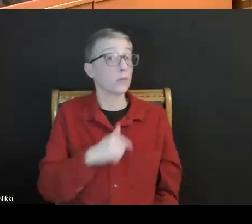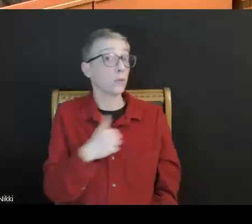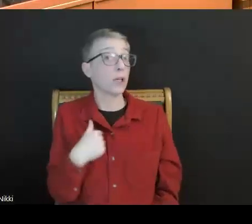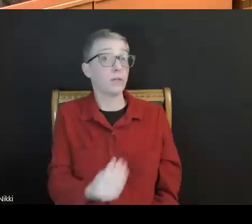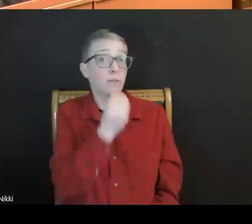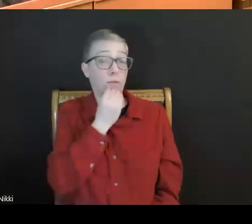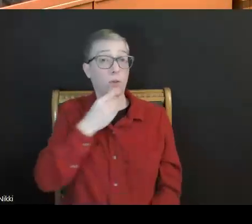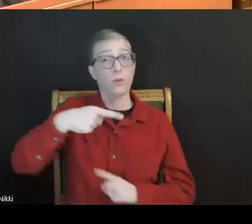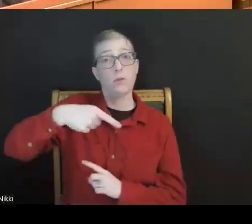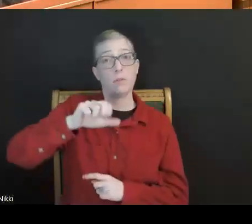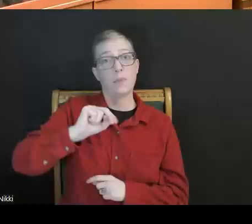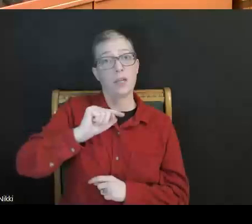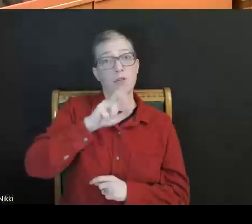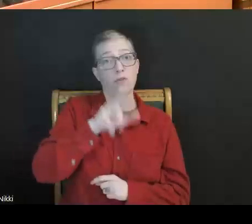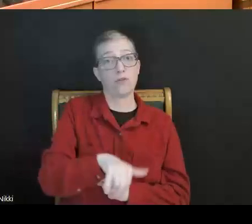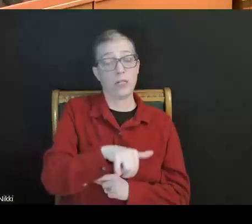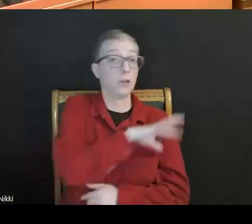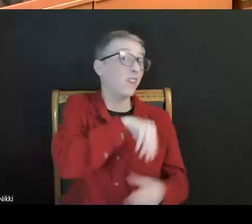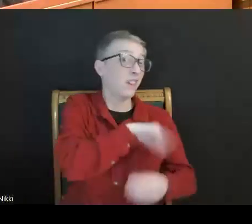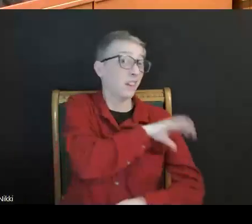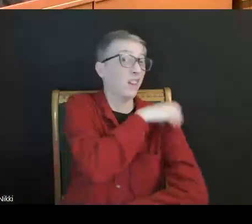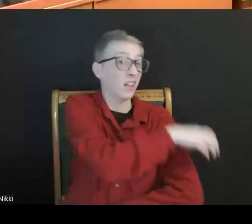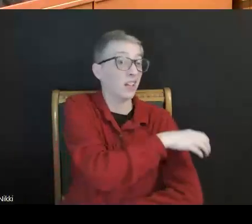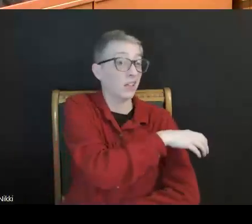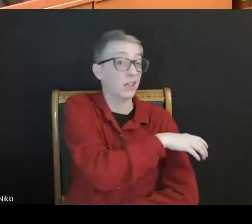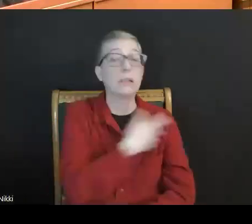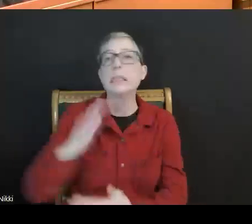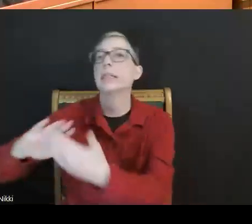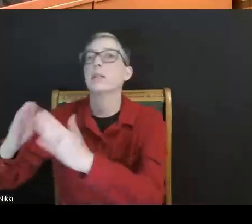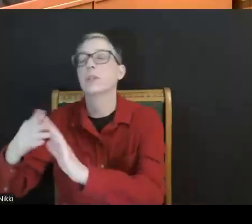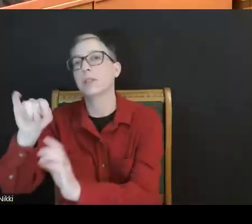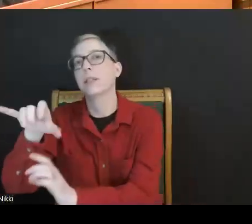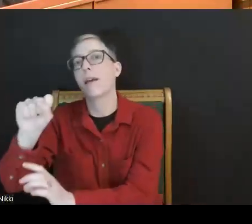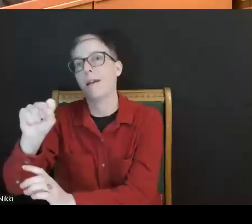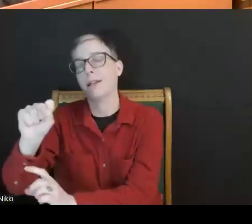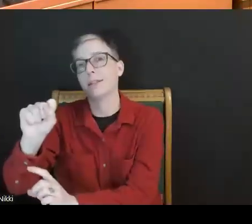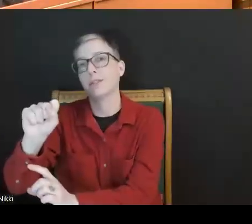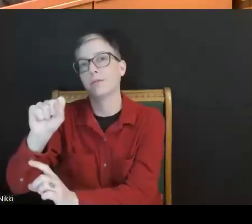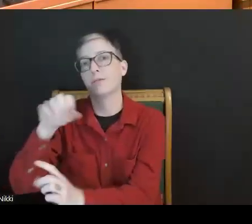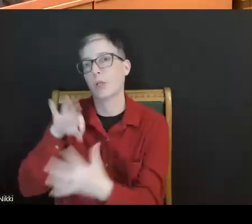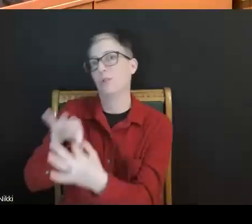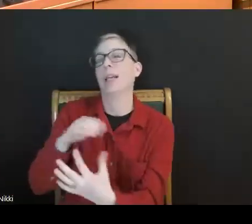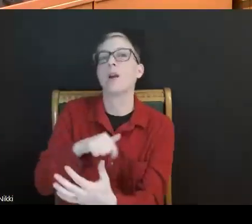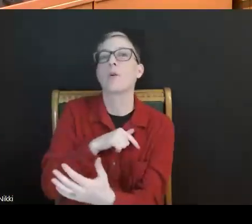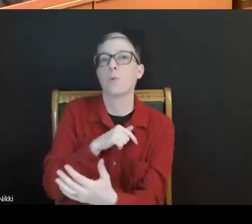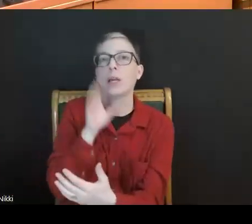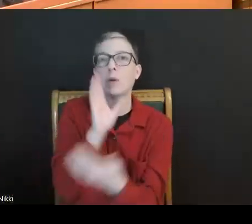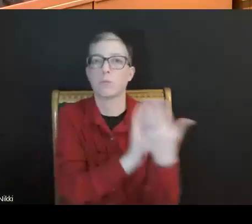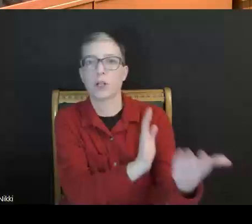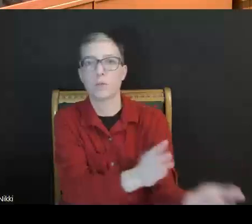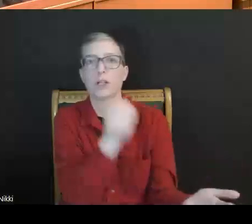within the clinic. We actually routinely on Community Ties bring food to patients that have an identified need. So we